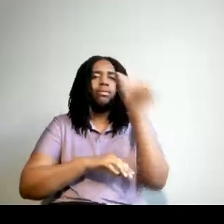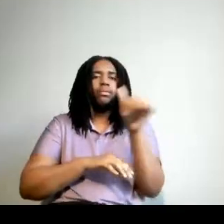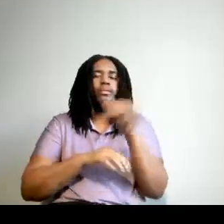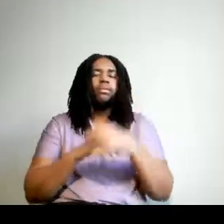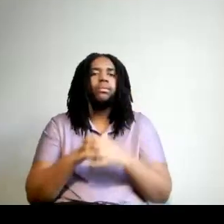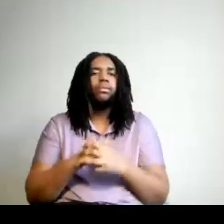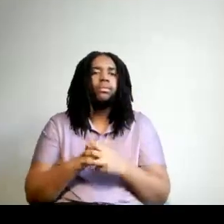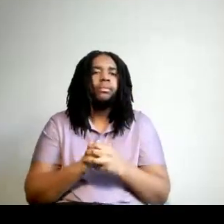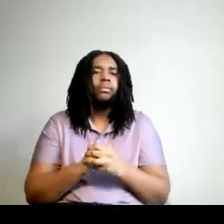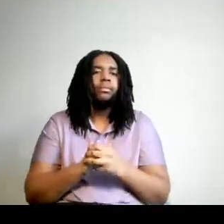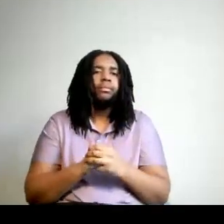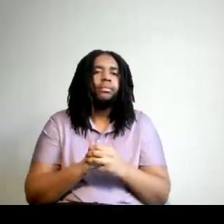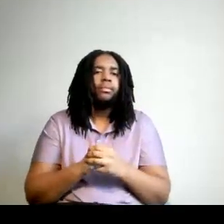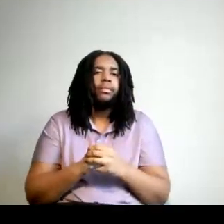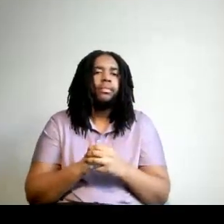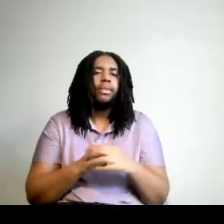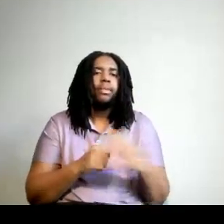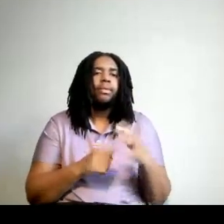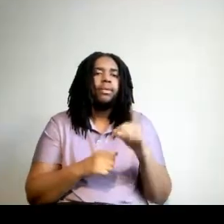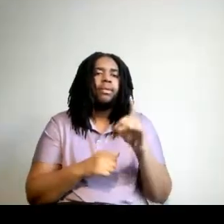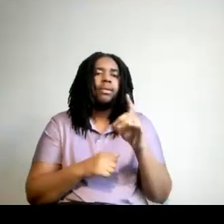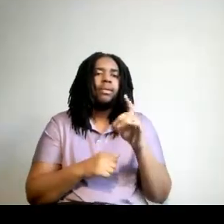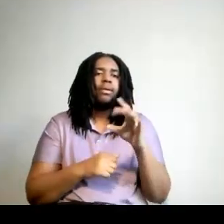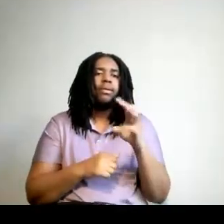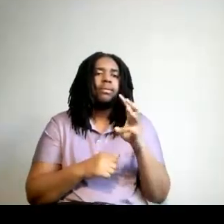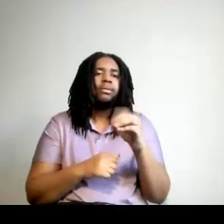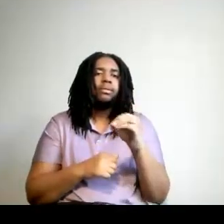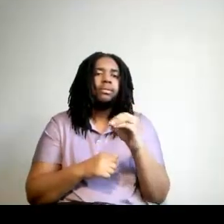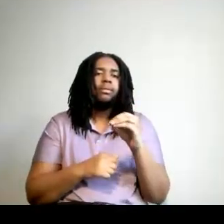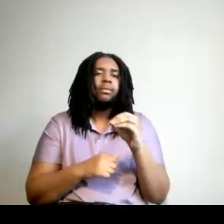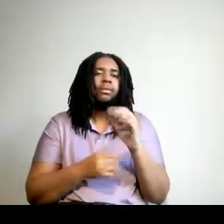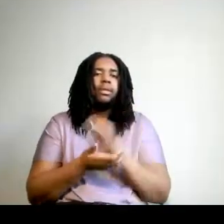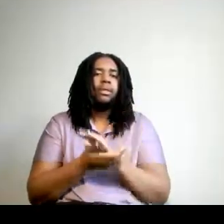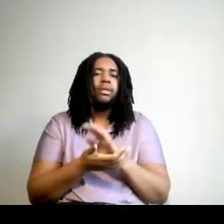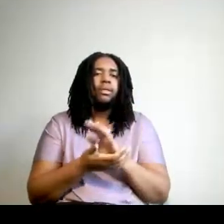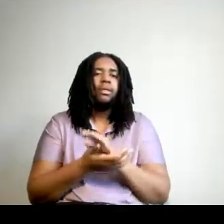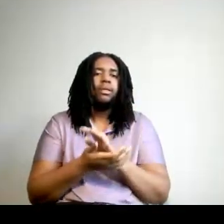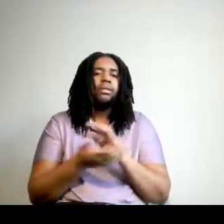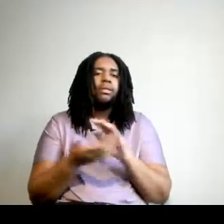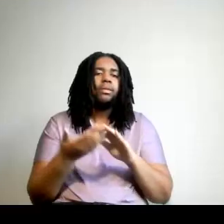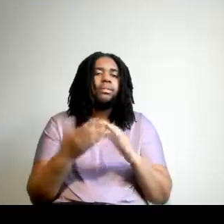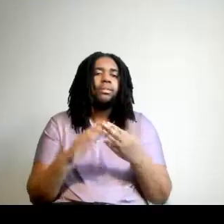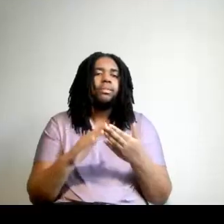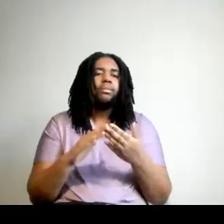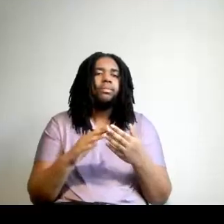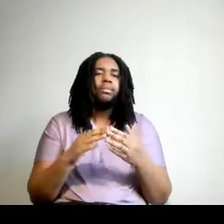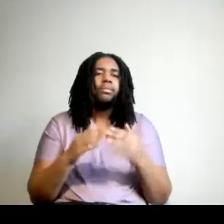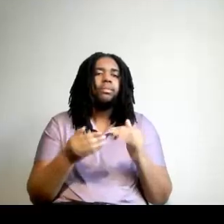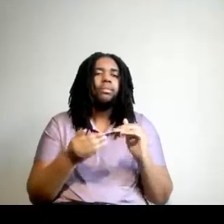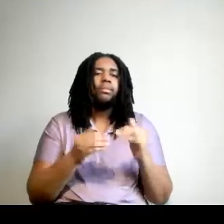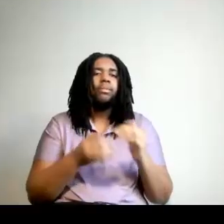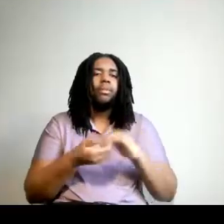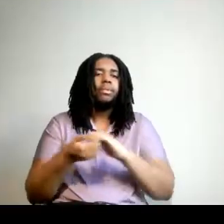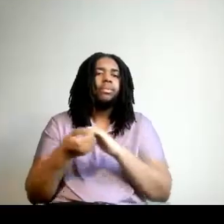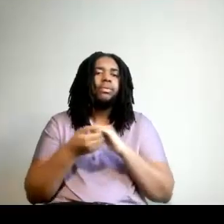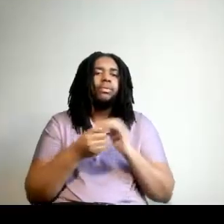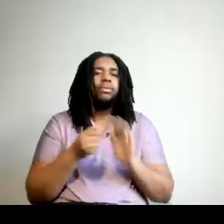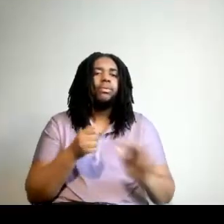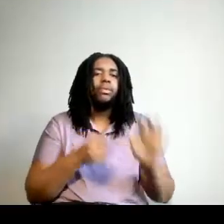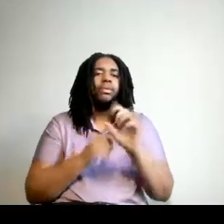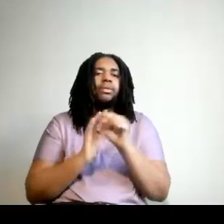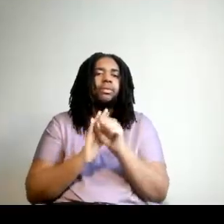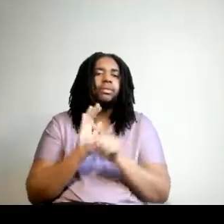that engages, we have about 160 academic and community partners across the state,